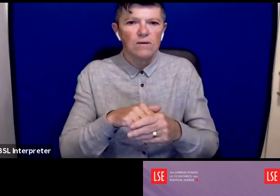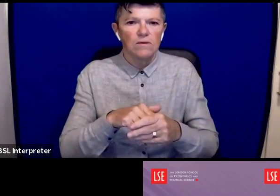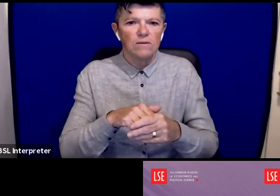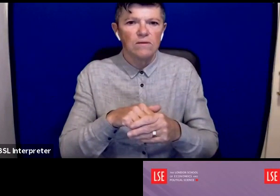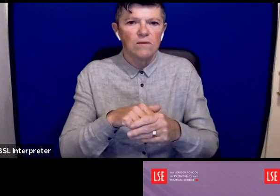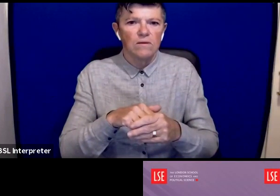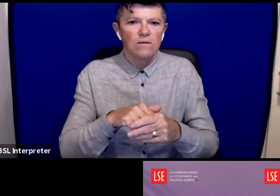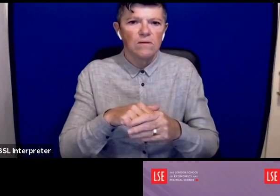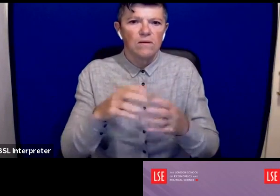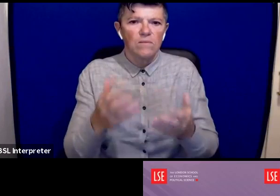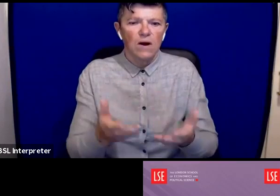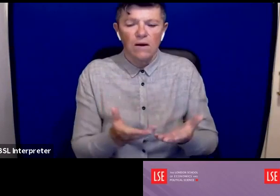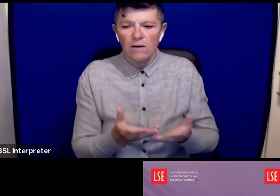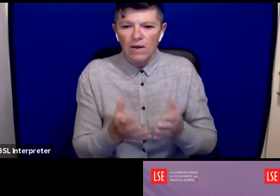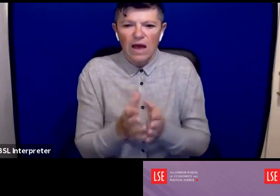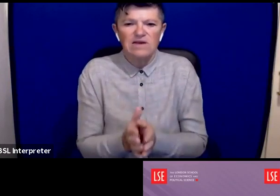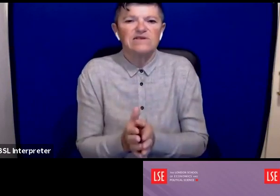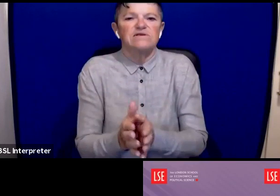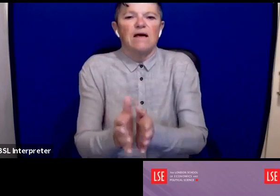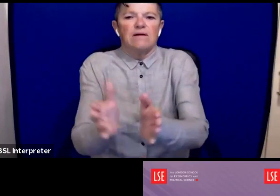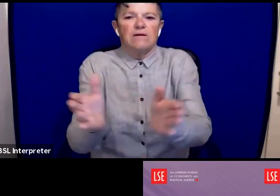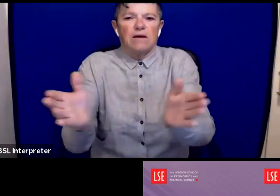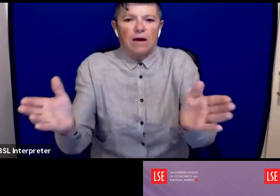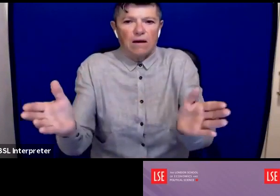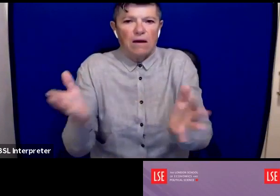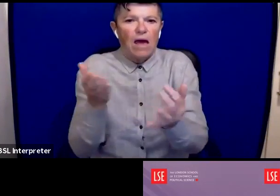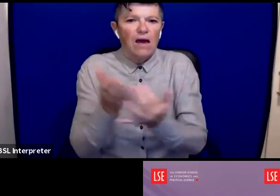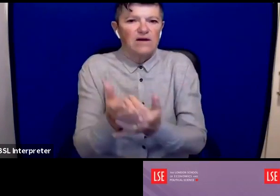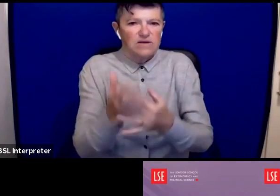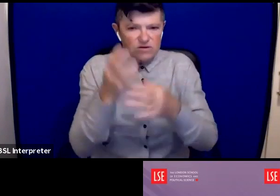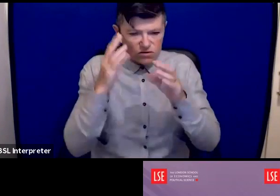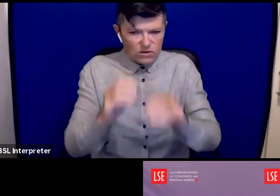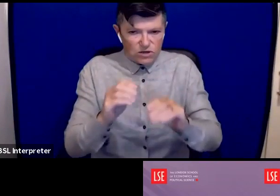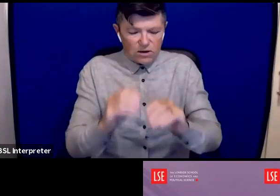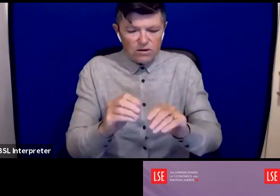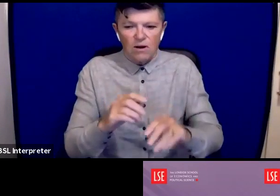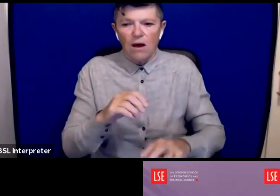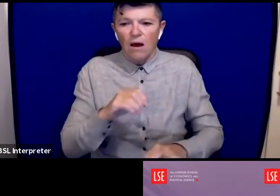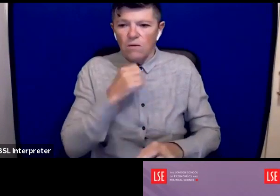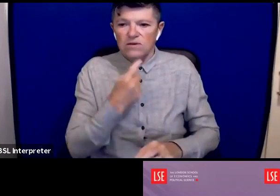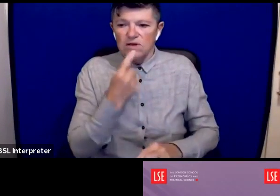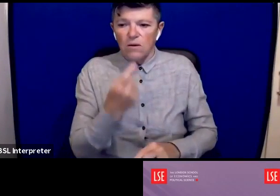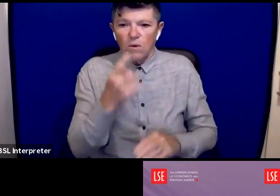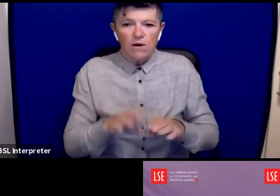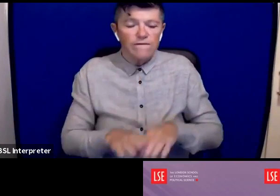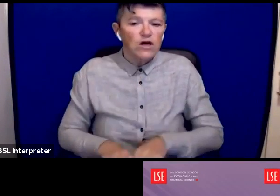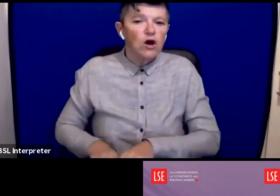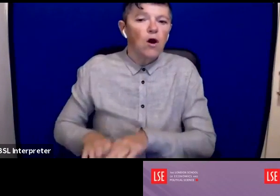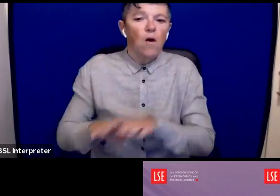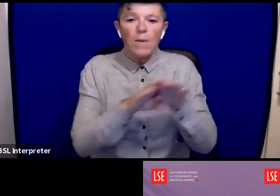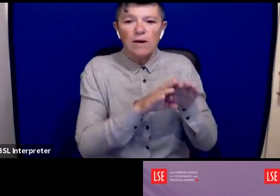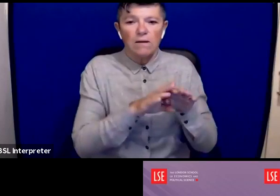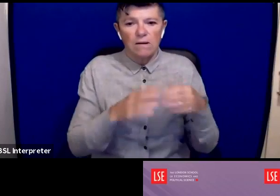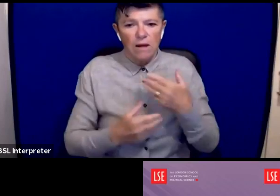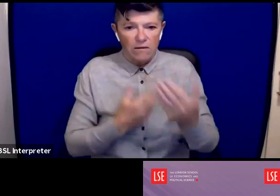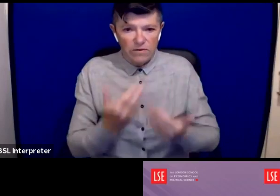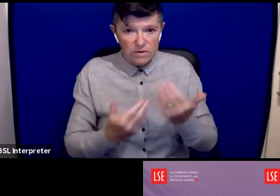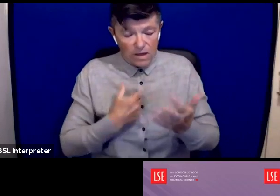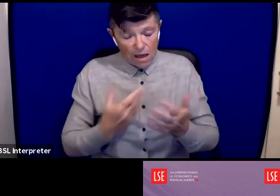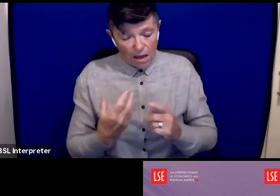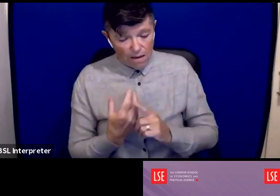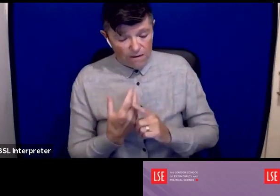to education. So I would say that one of the common narratives that I have